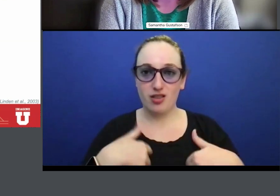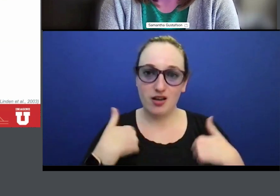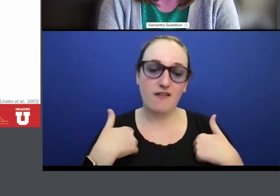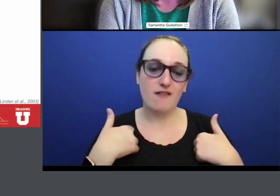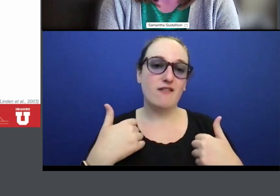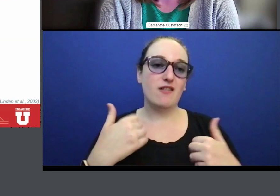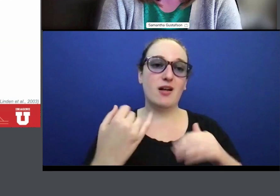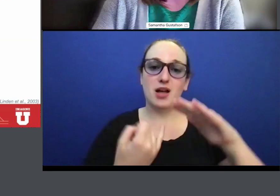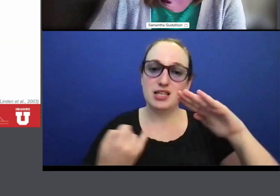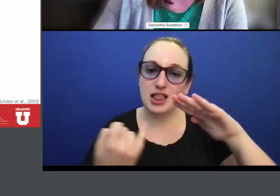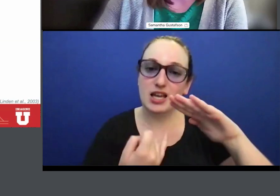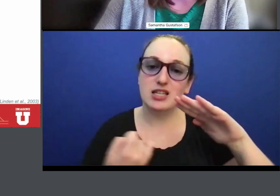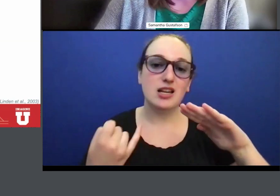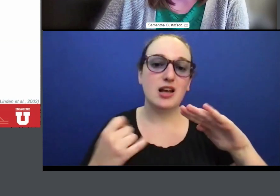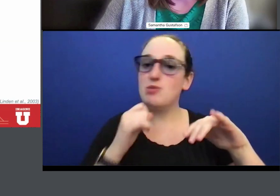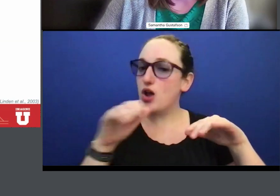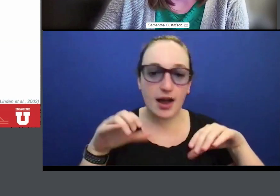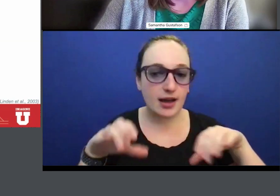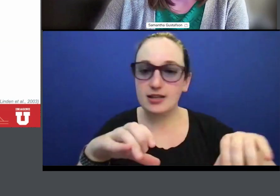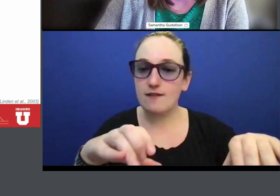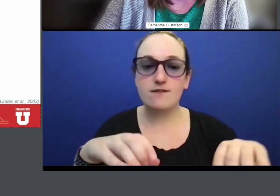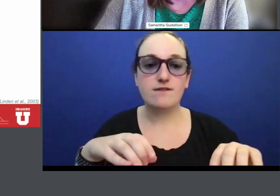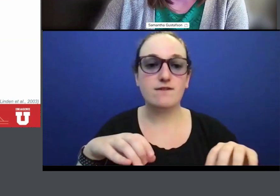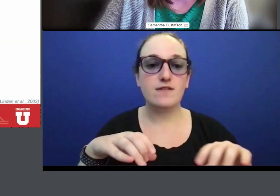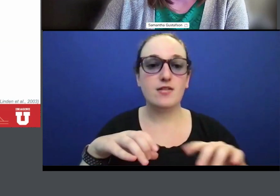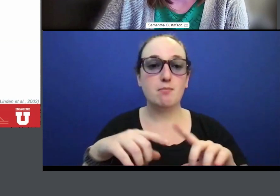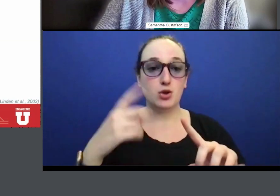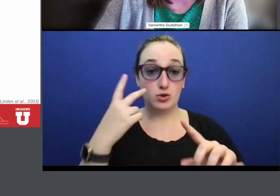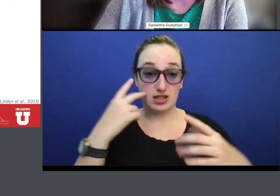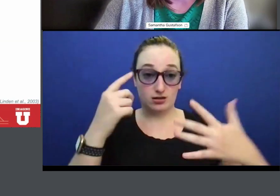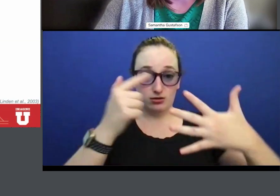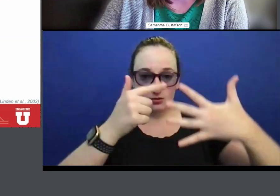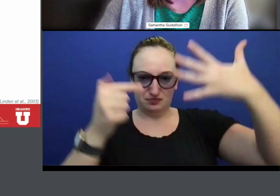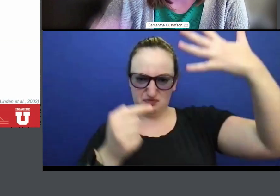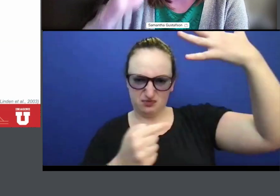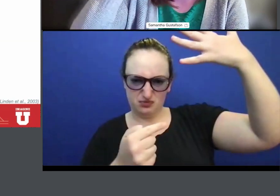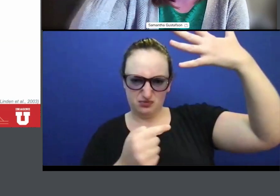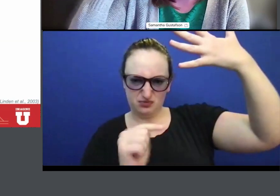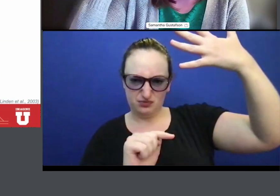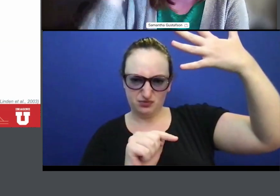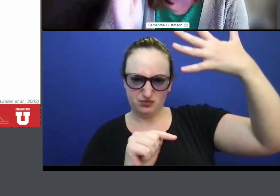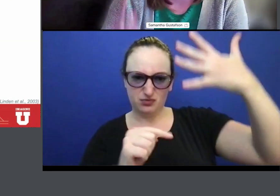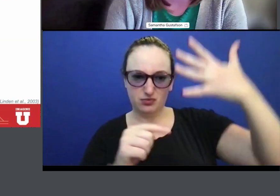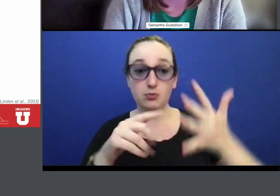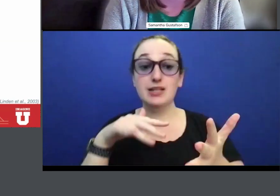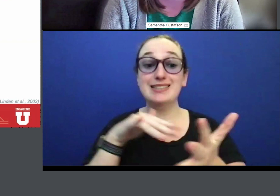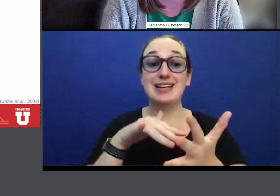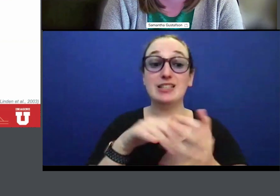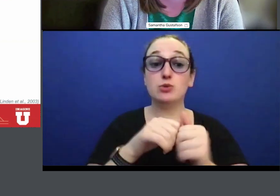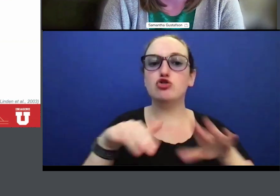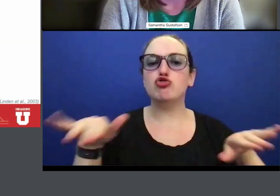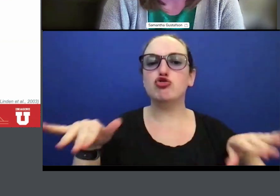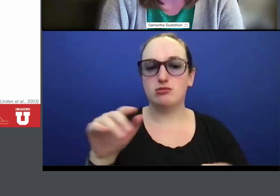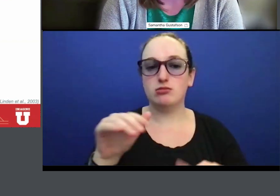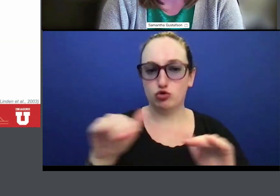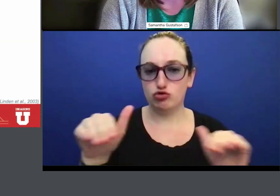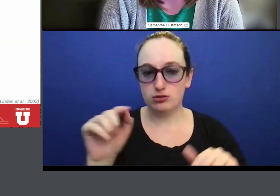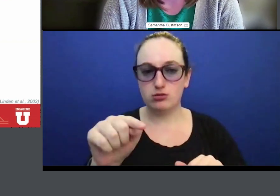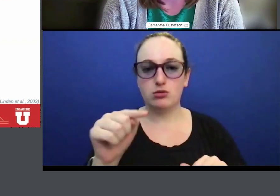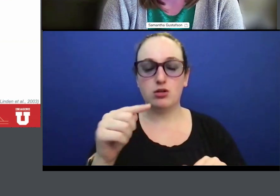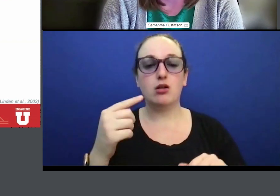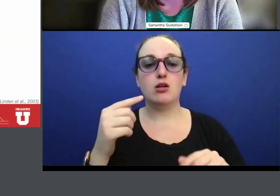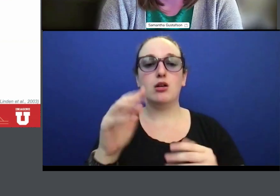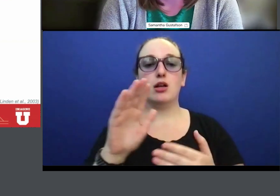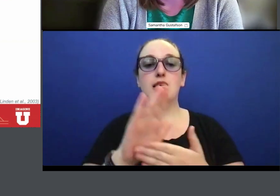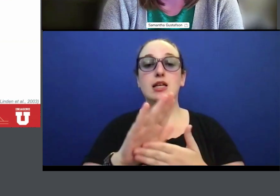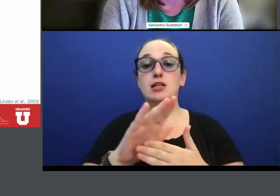active. When we get into the lower portion of this list here, these are studies that have been done with children. So we see